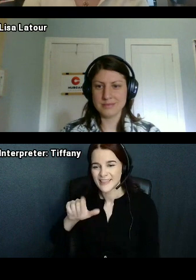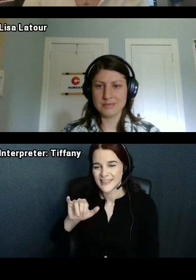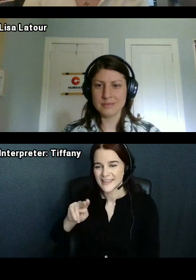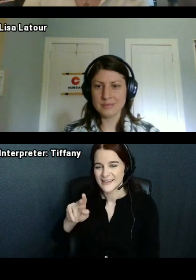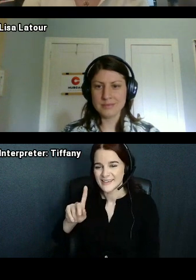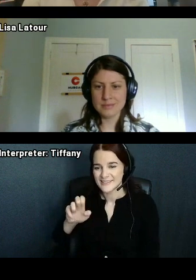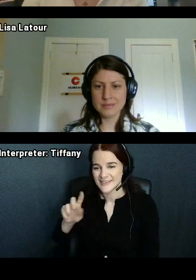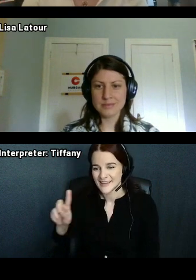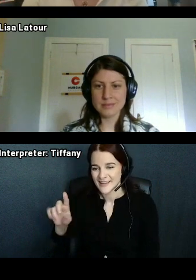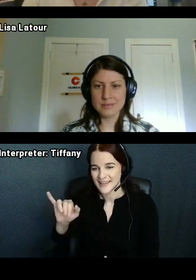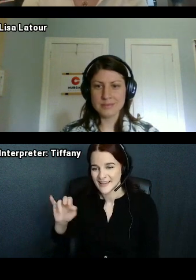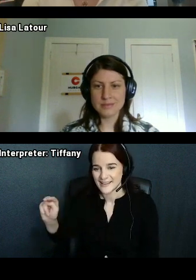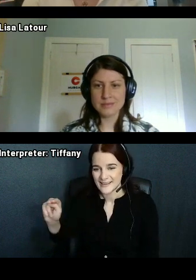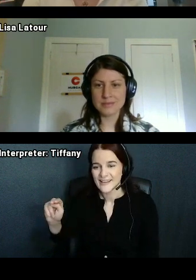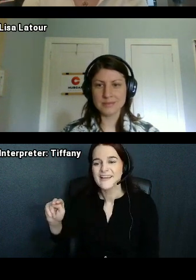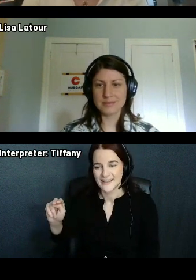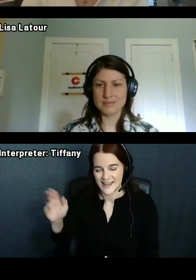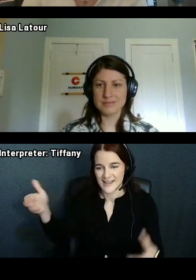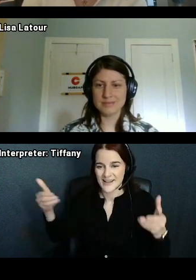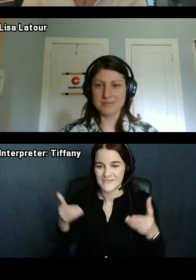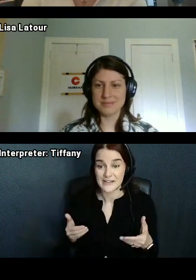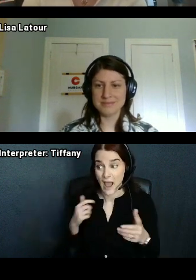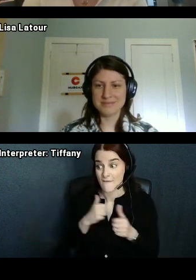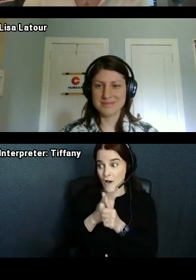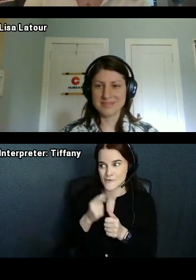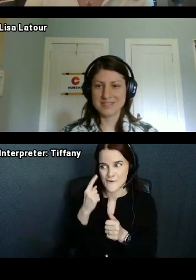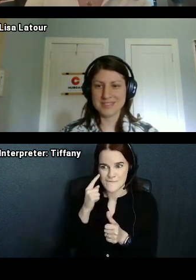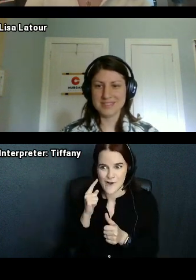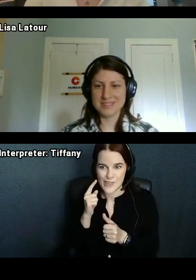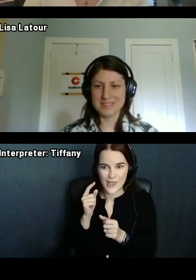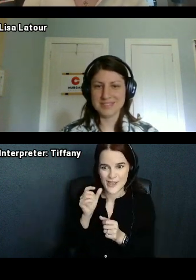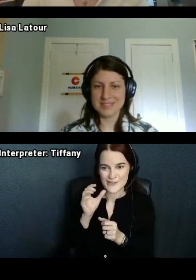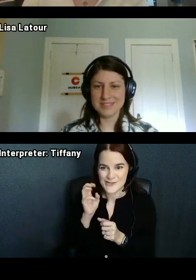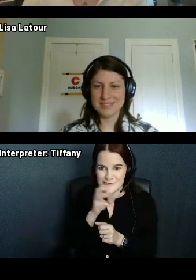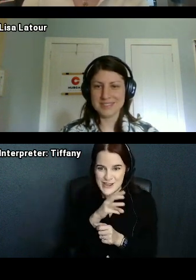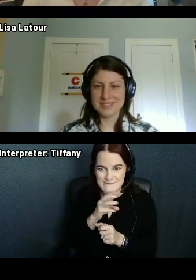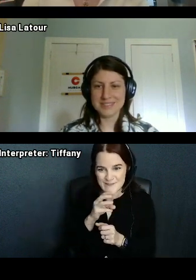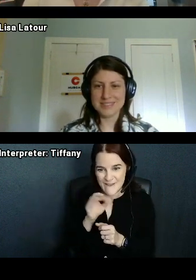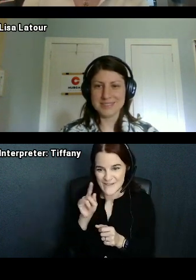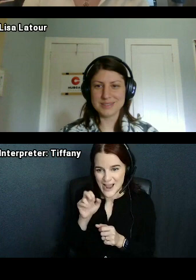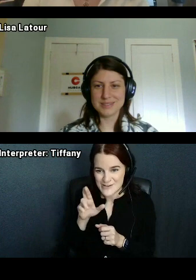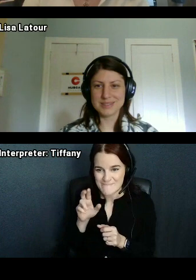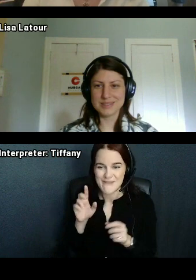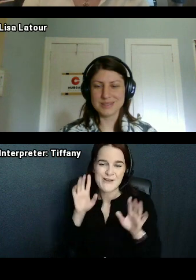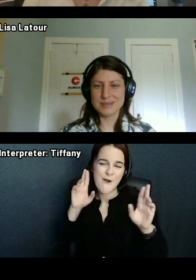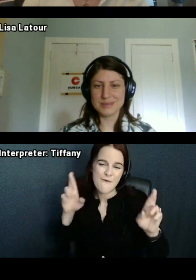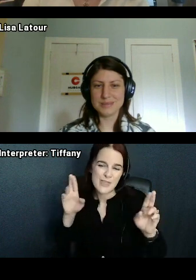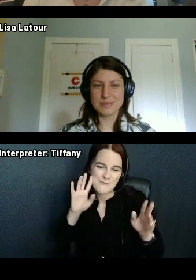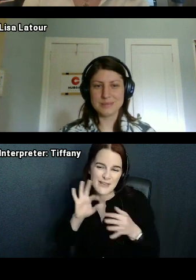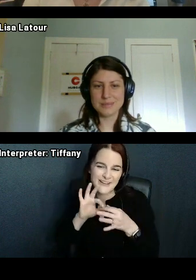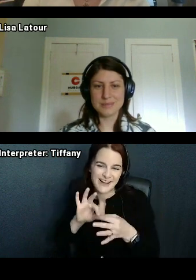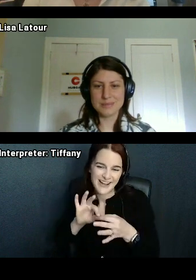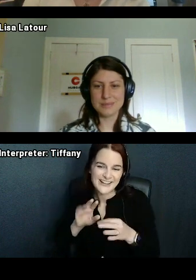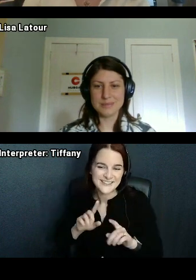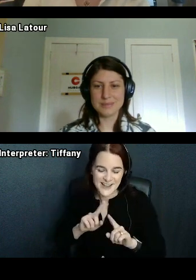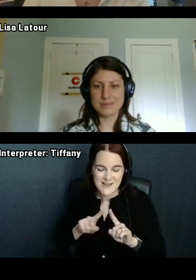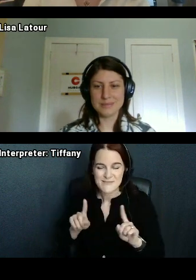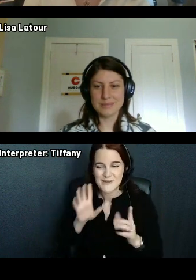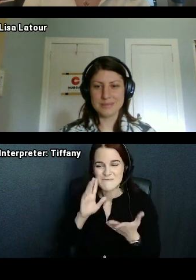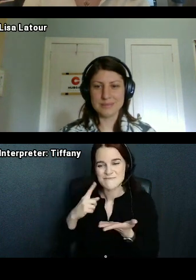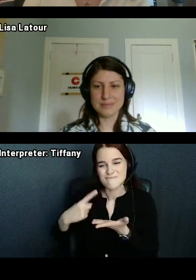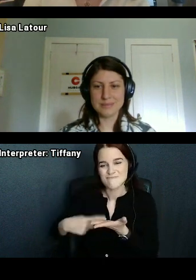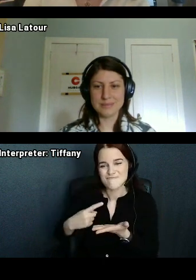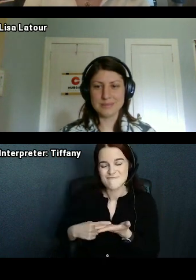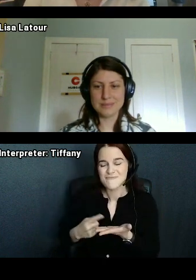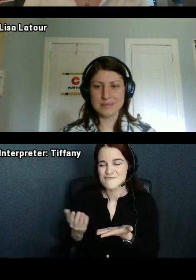So apologies for the creep factor, but hopefully we'll connect and we'll talk again soon. Again, to all our reporting